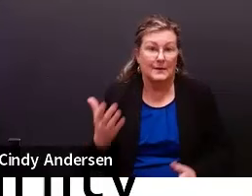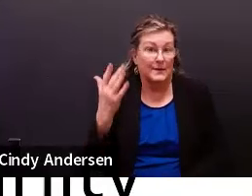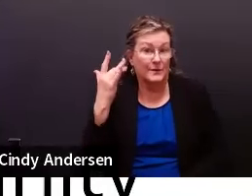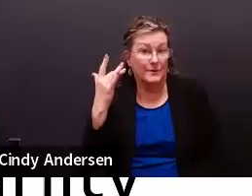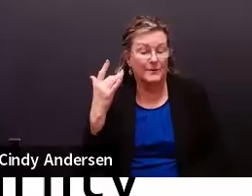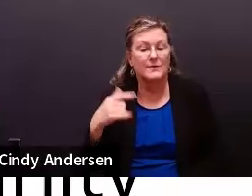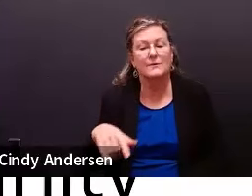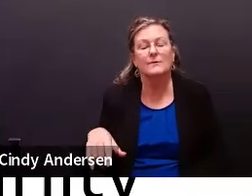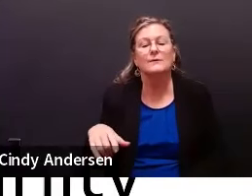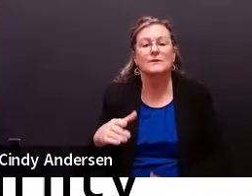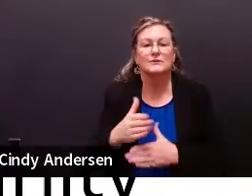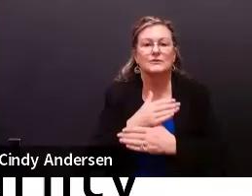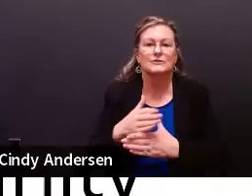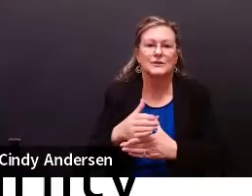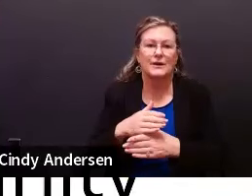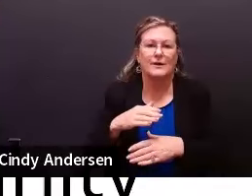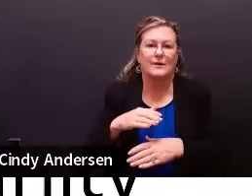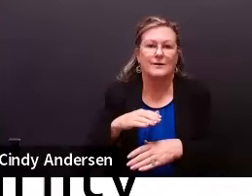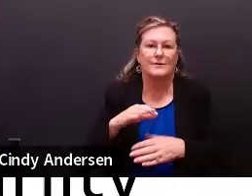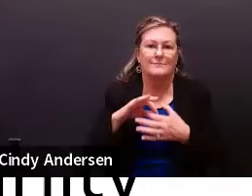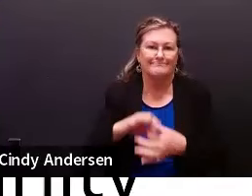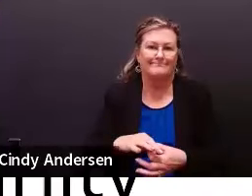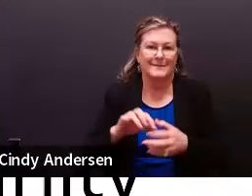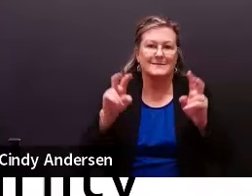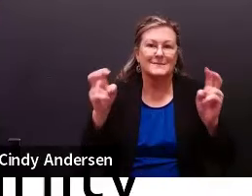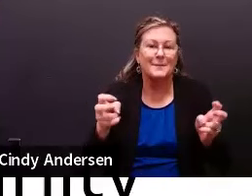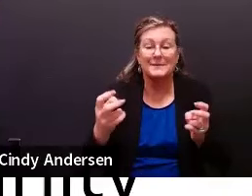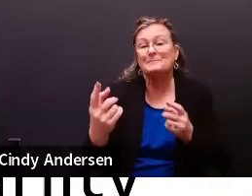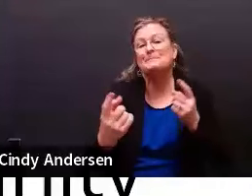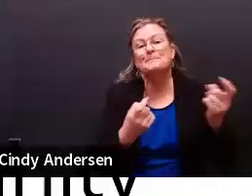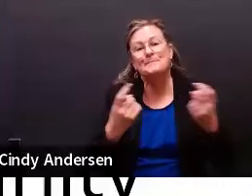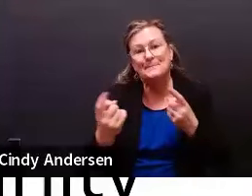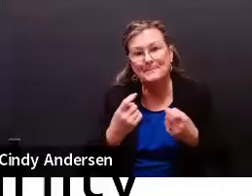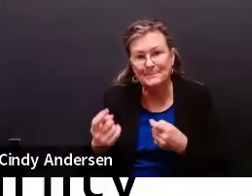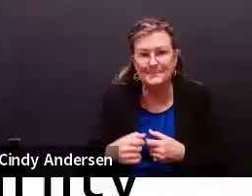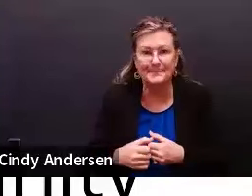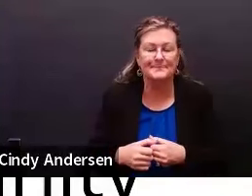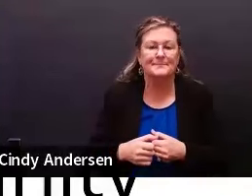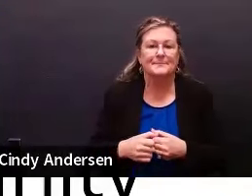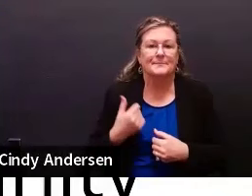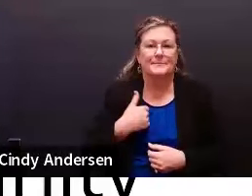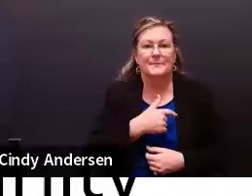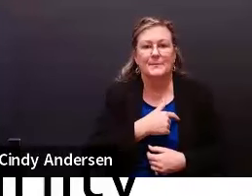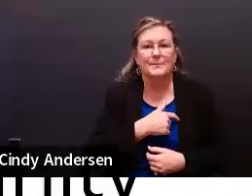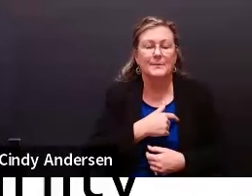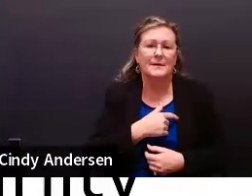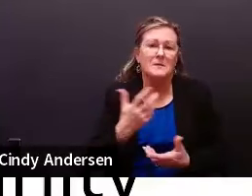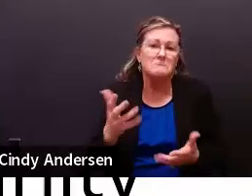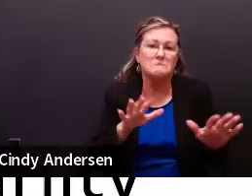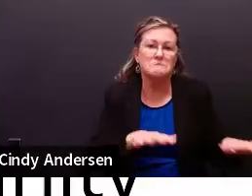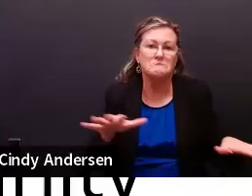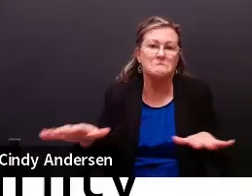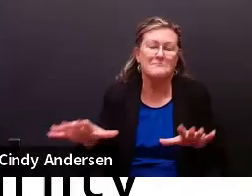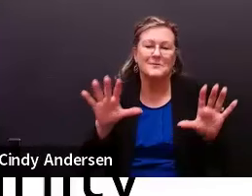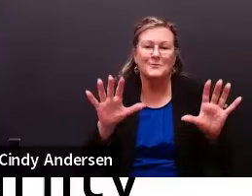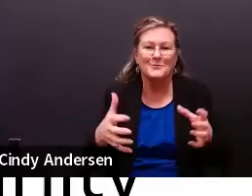and share on this topic, ask questions. We are a pretty casual